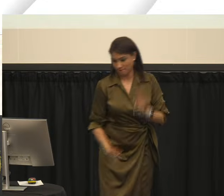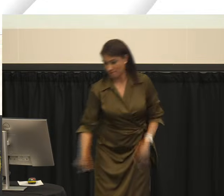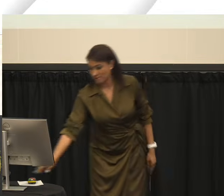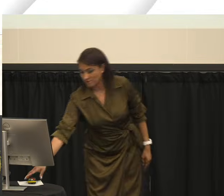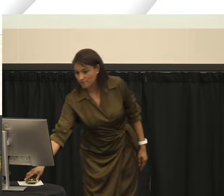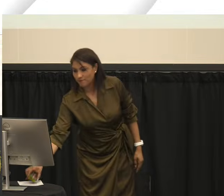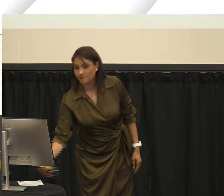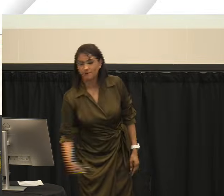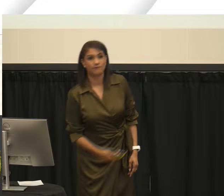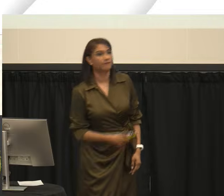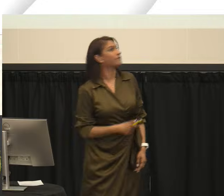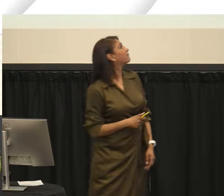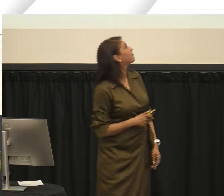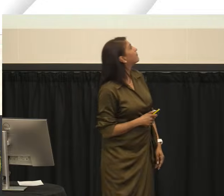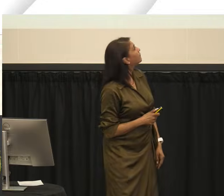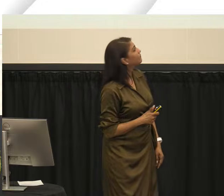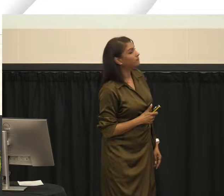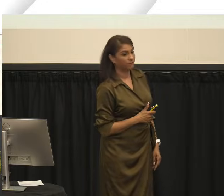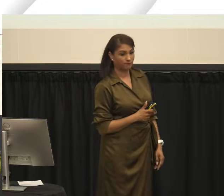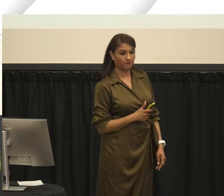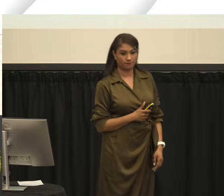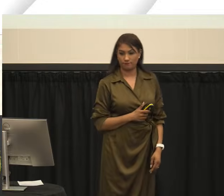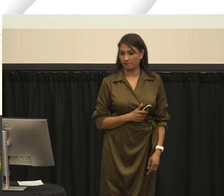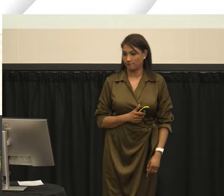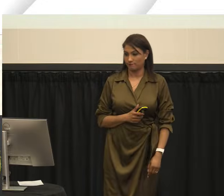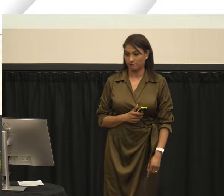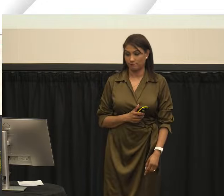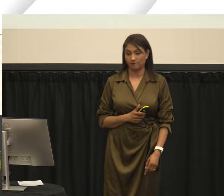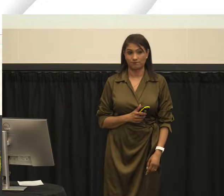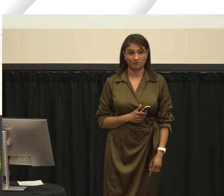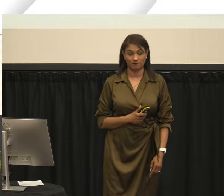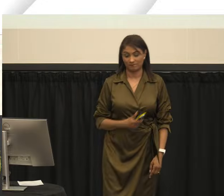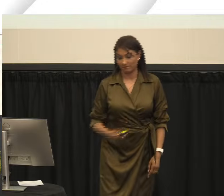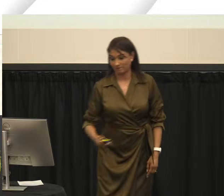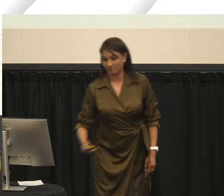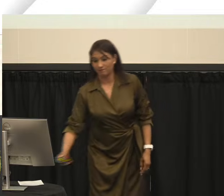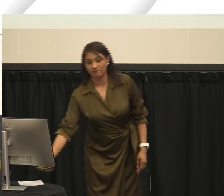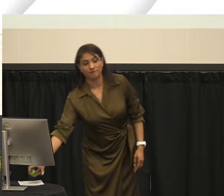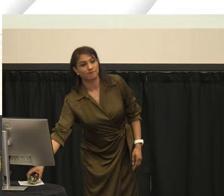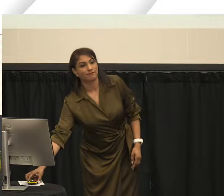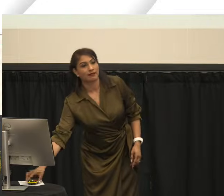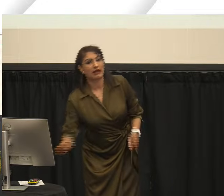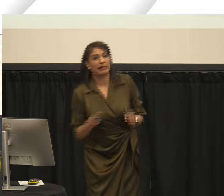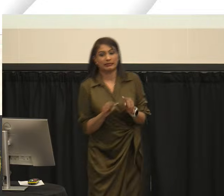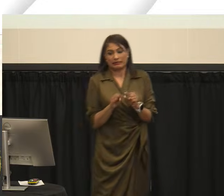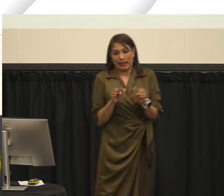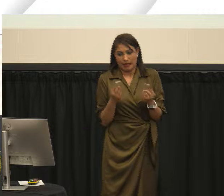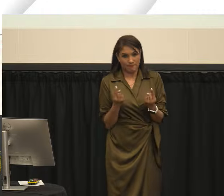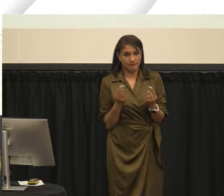These are just points that we've stated of how we would like the Sign Bank to function.